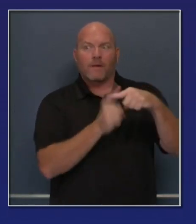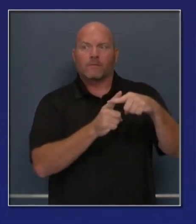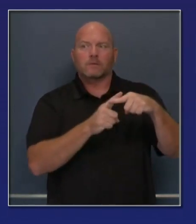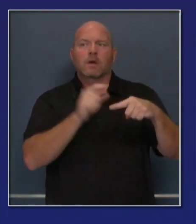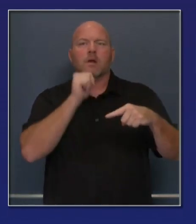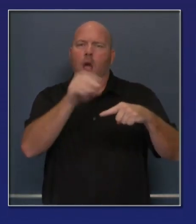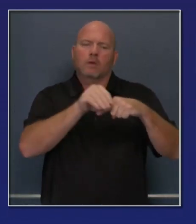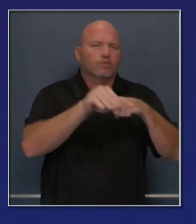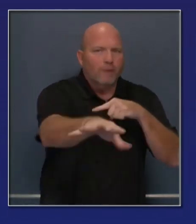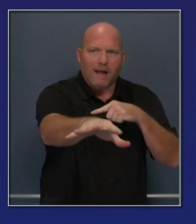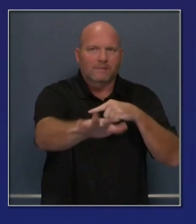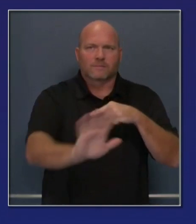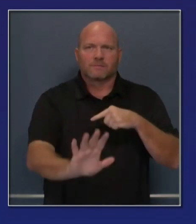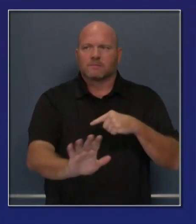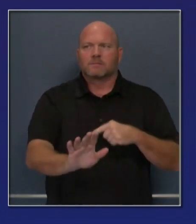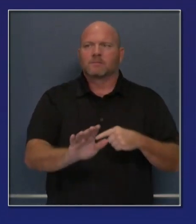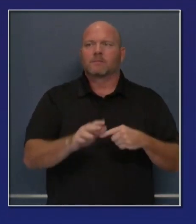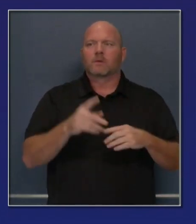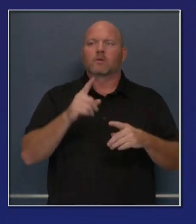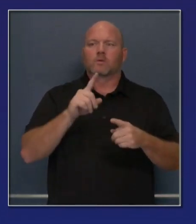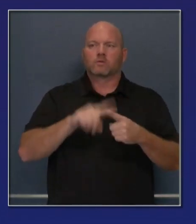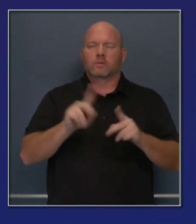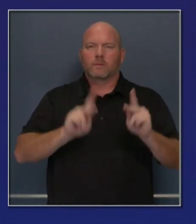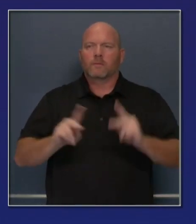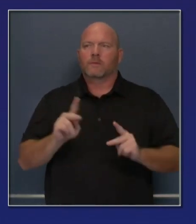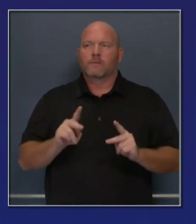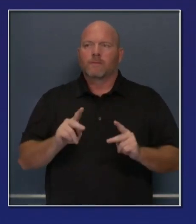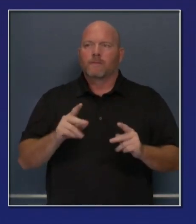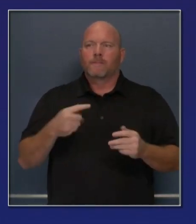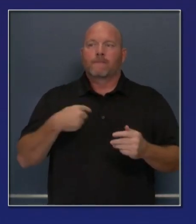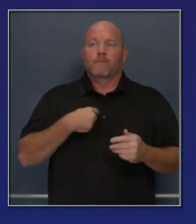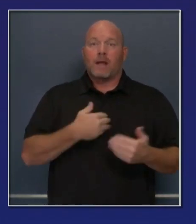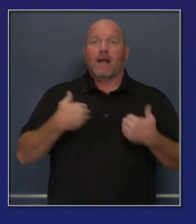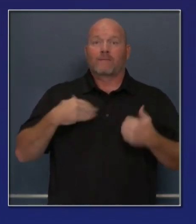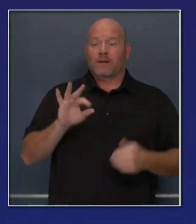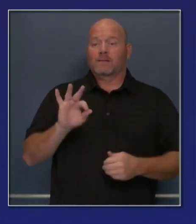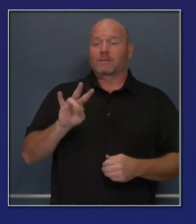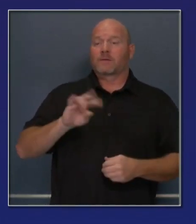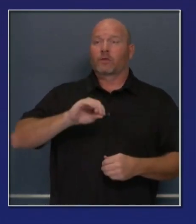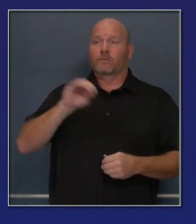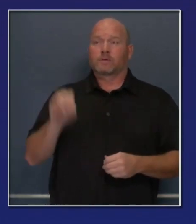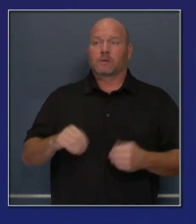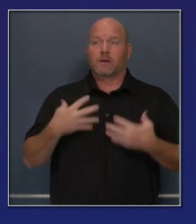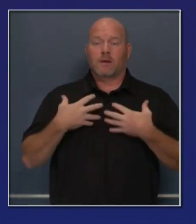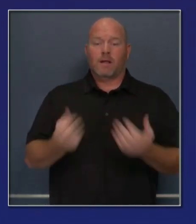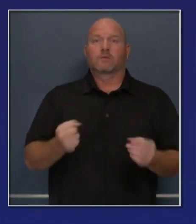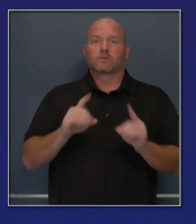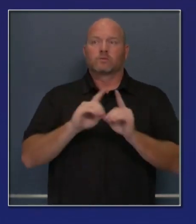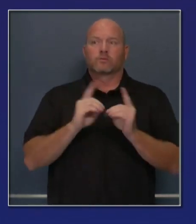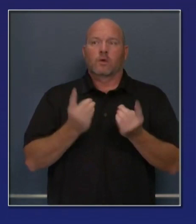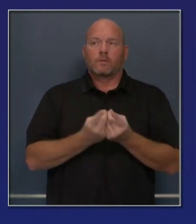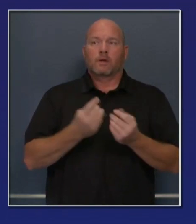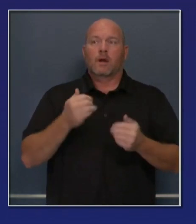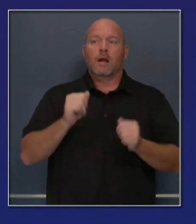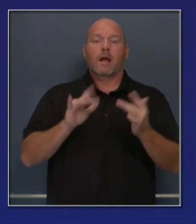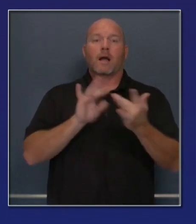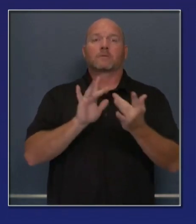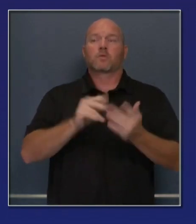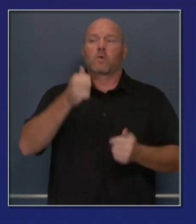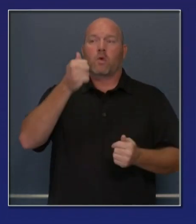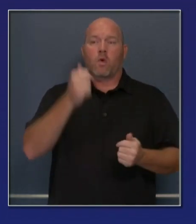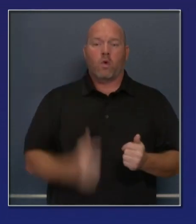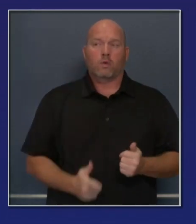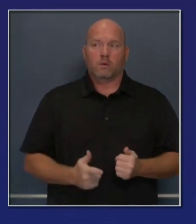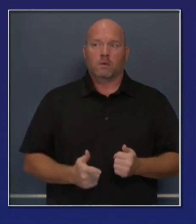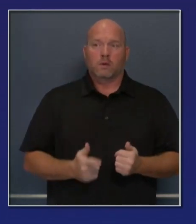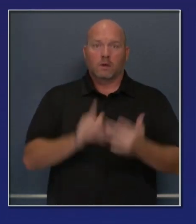to others. Similarly, we have 97% of our local health departments who are able to contact all of the contacts that